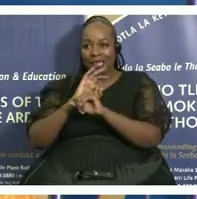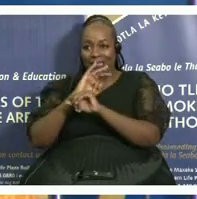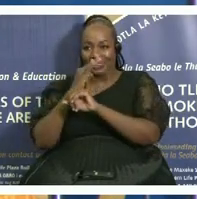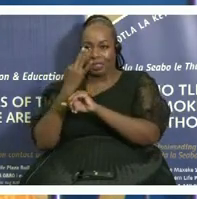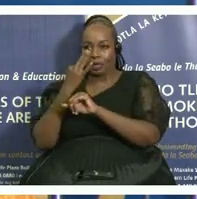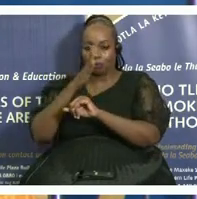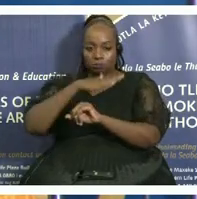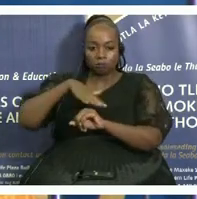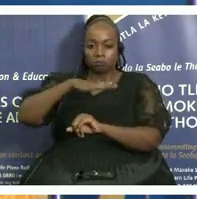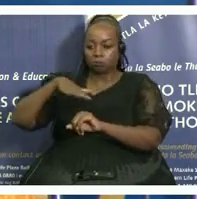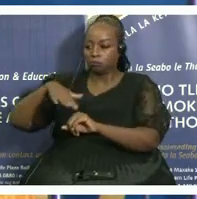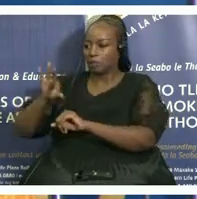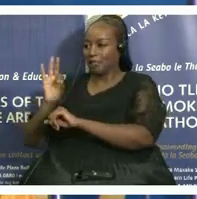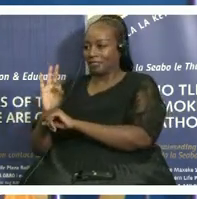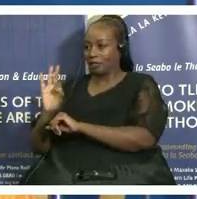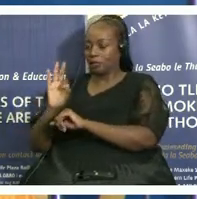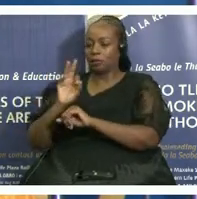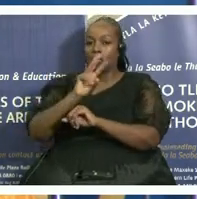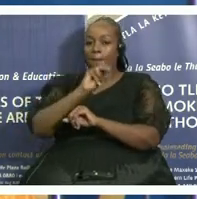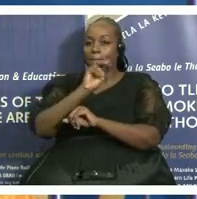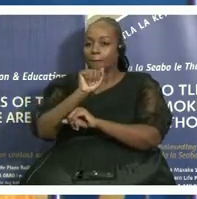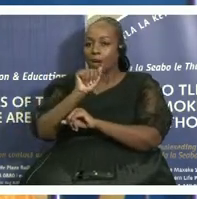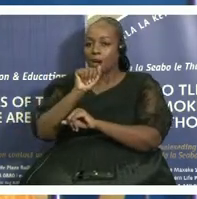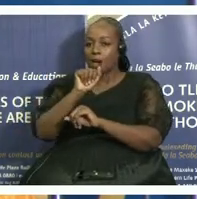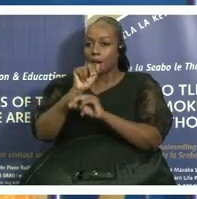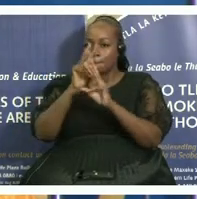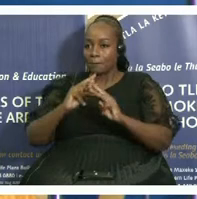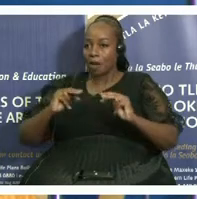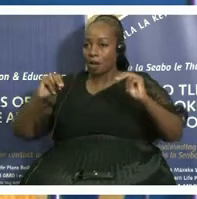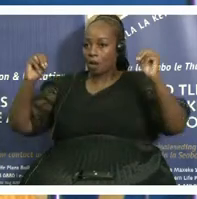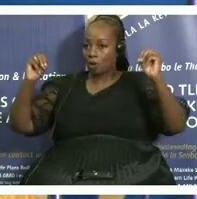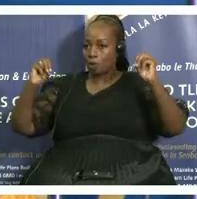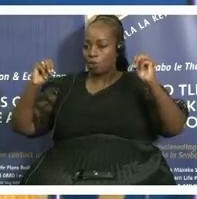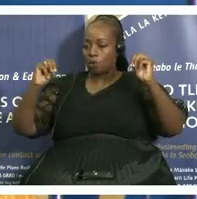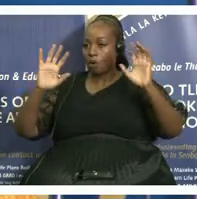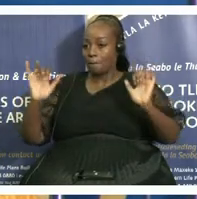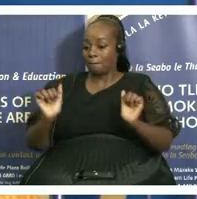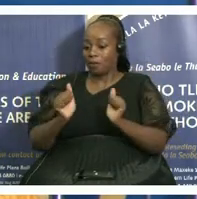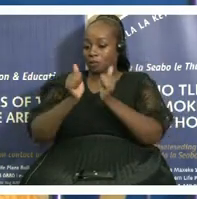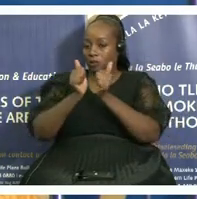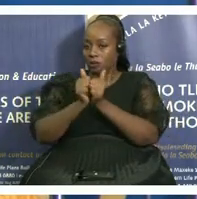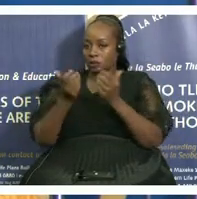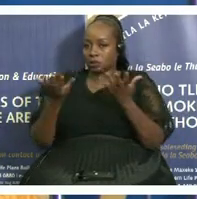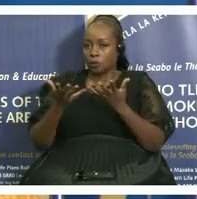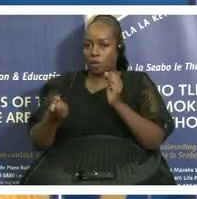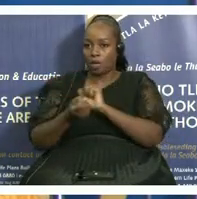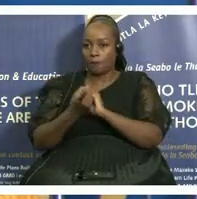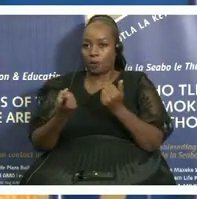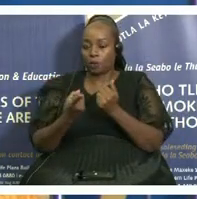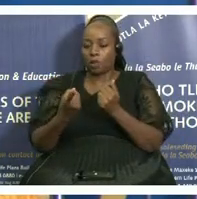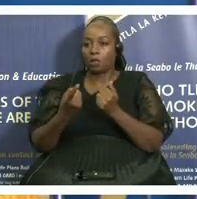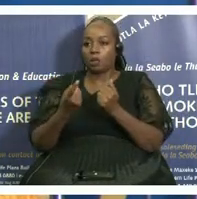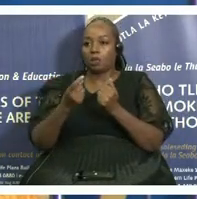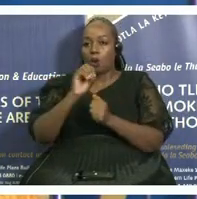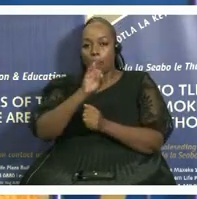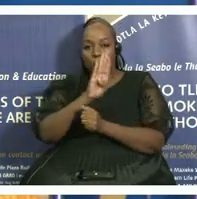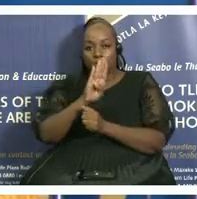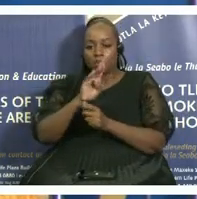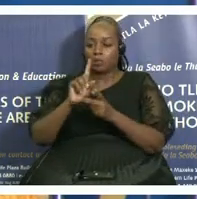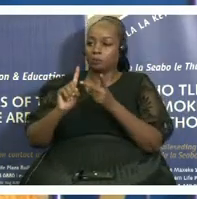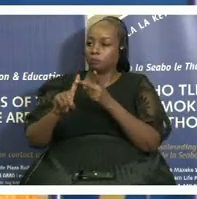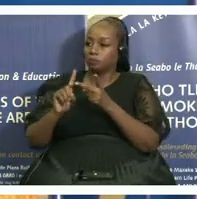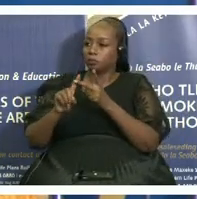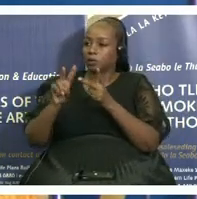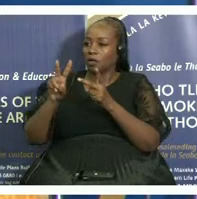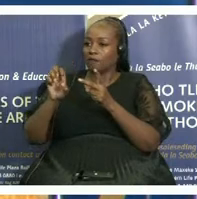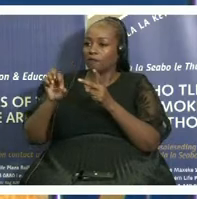basis, namely Mangaung University, a community partnership project in Bloemfontein, PACS in